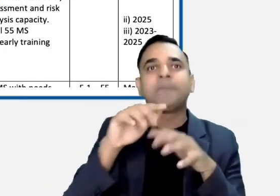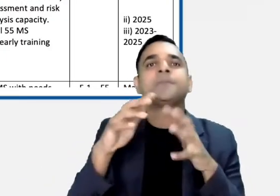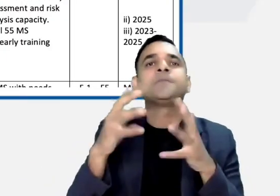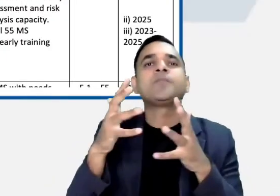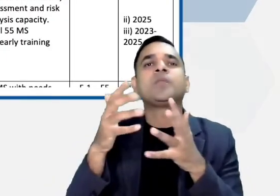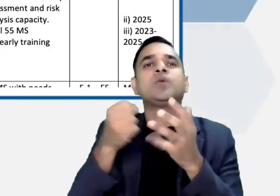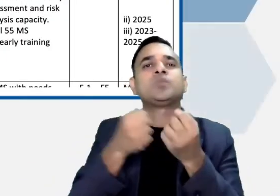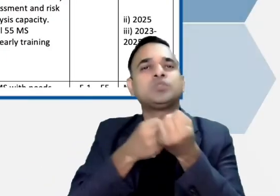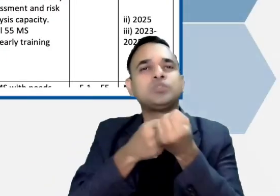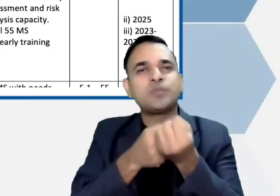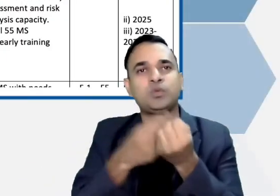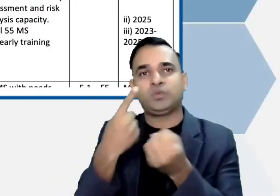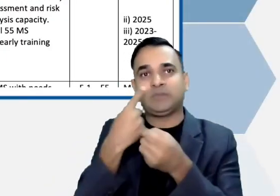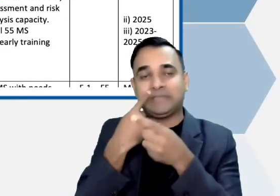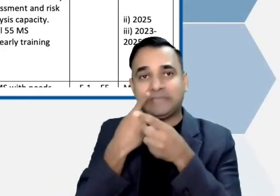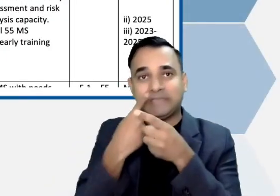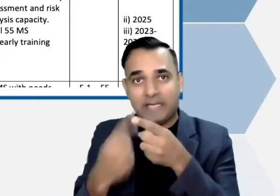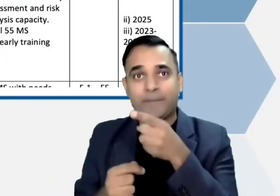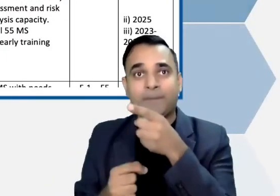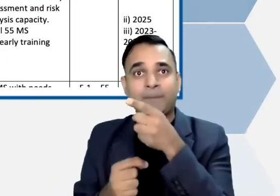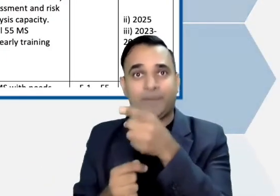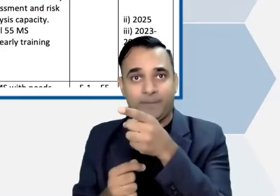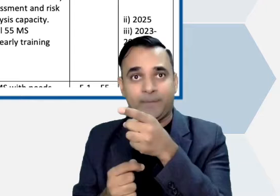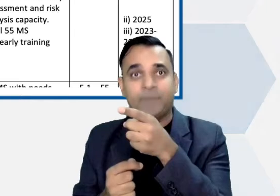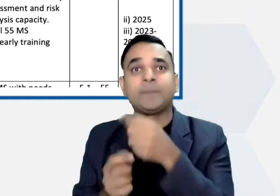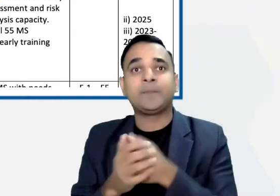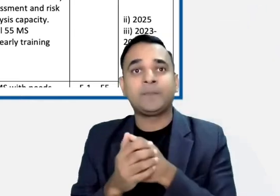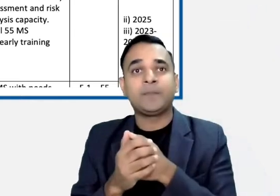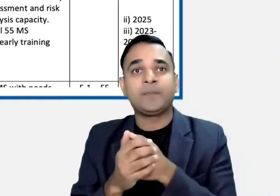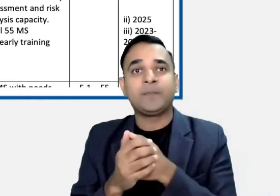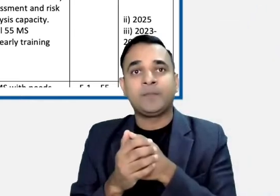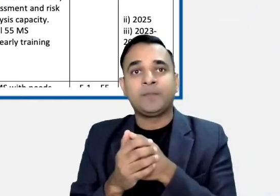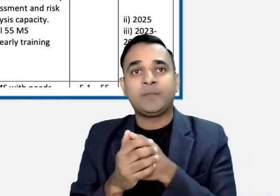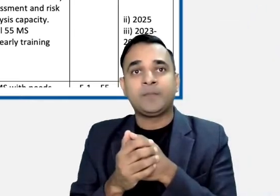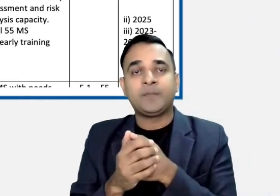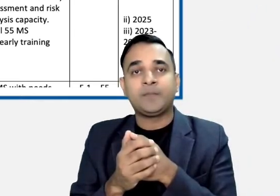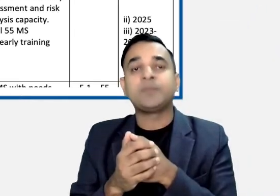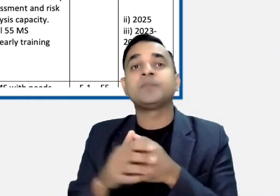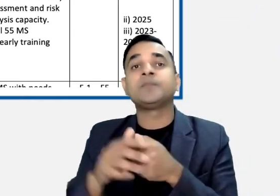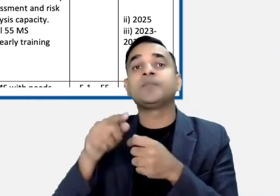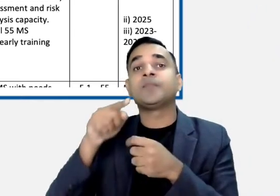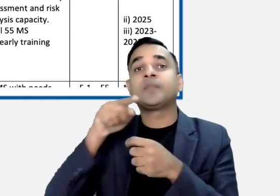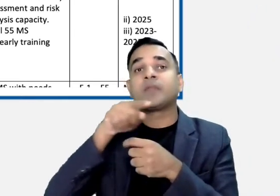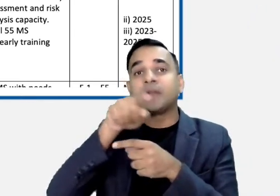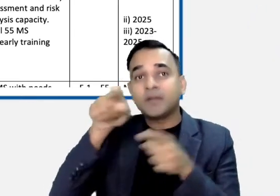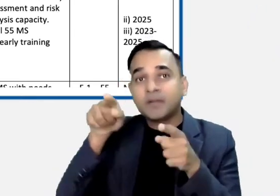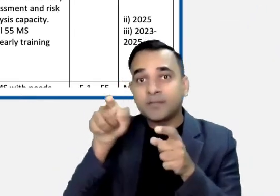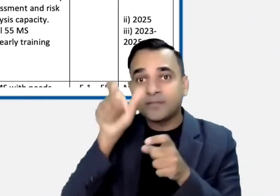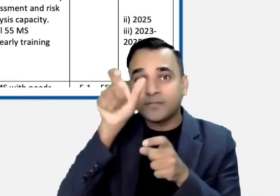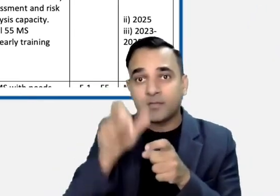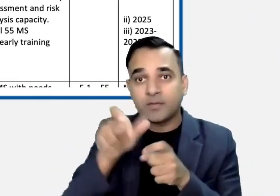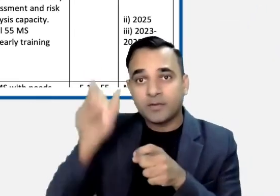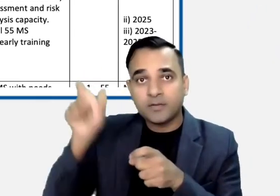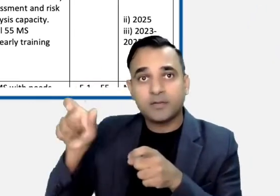here we want to see during this period is that member states have increased technical capacity to sustainably undertake disaster